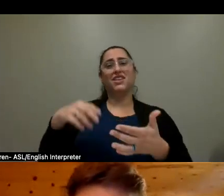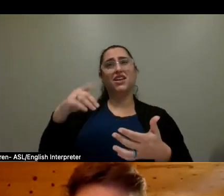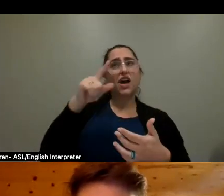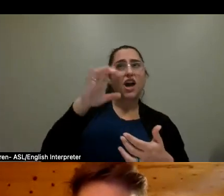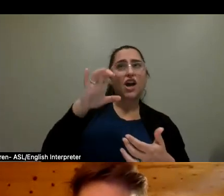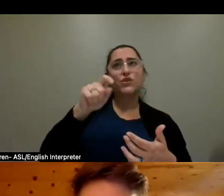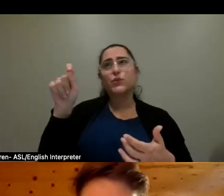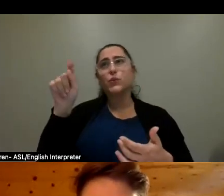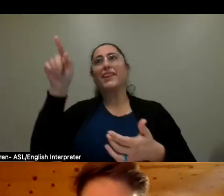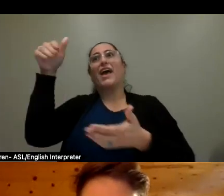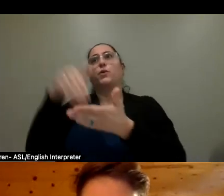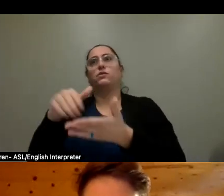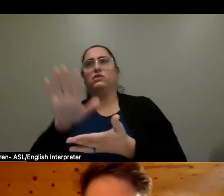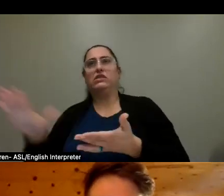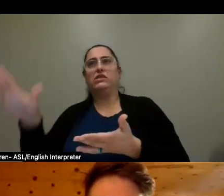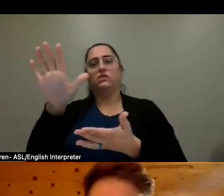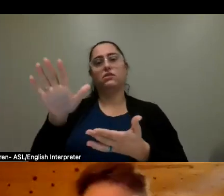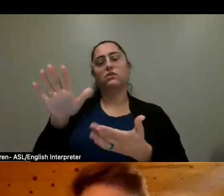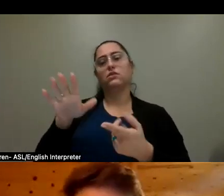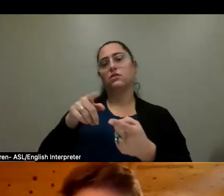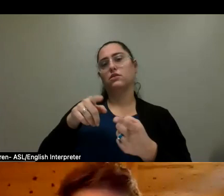thousands of